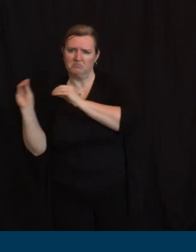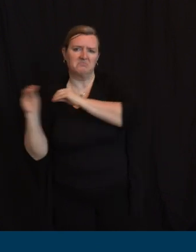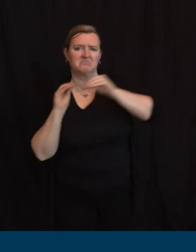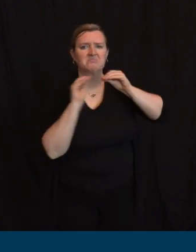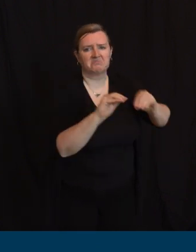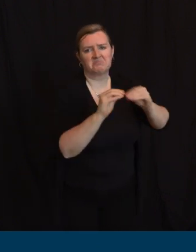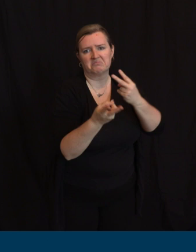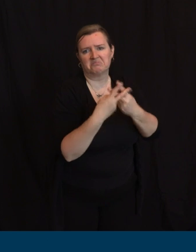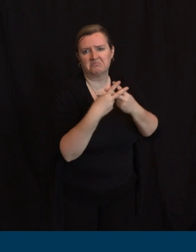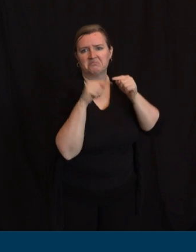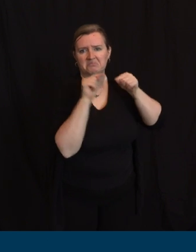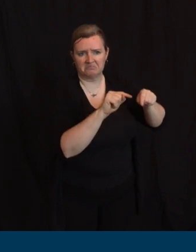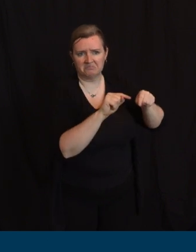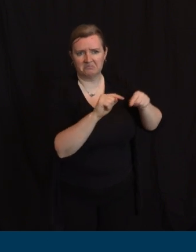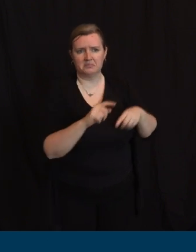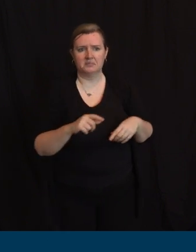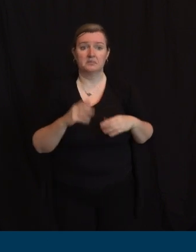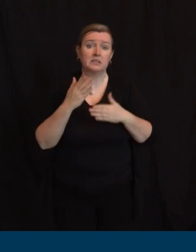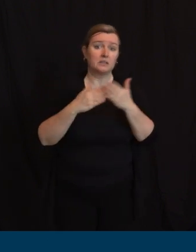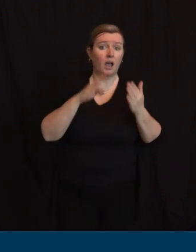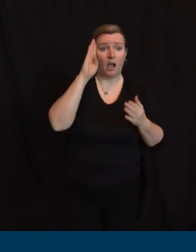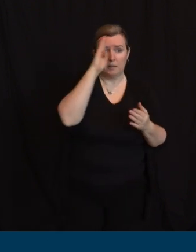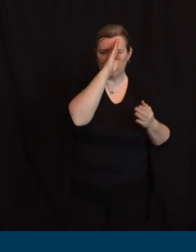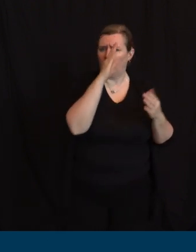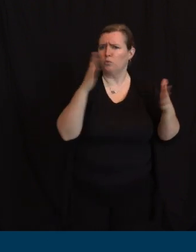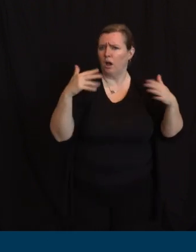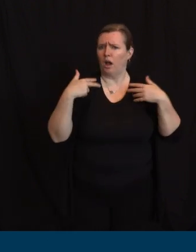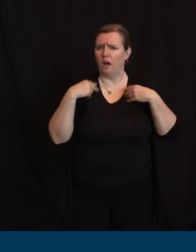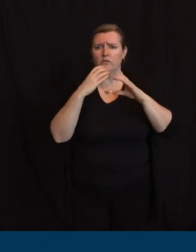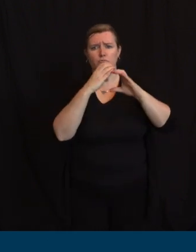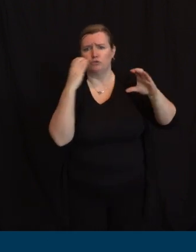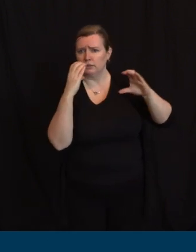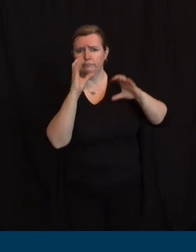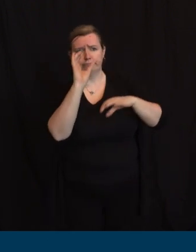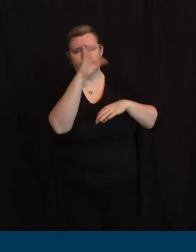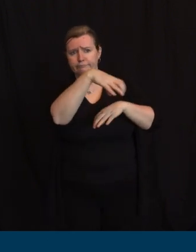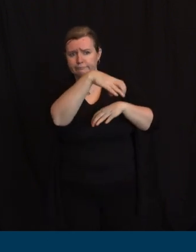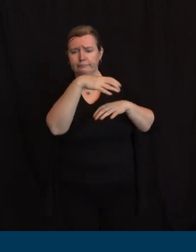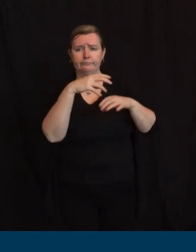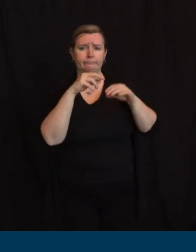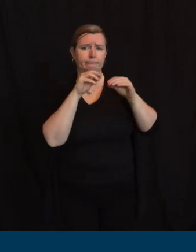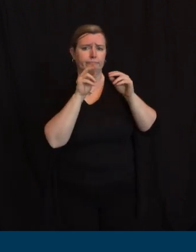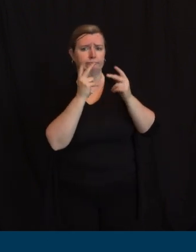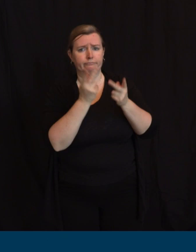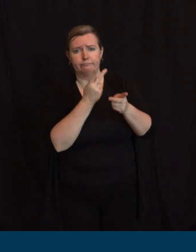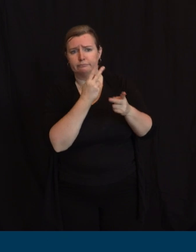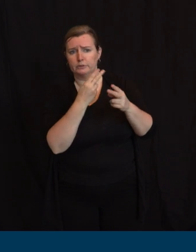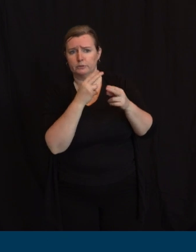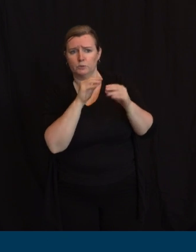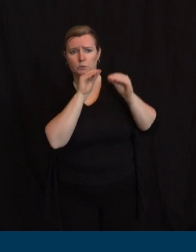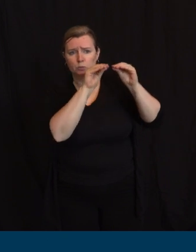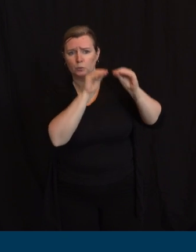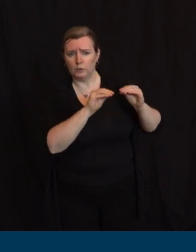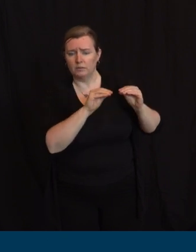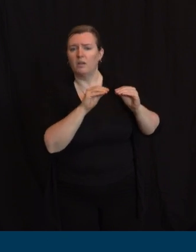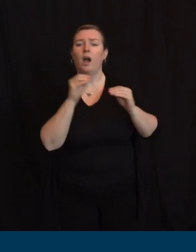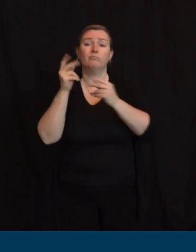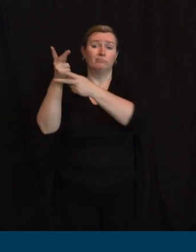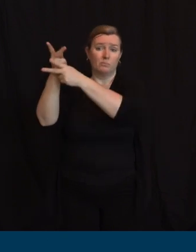or they're using the ones that have come over the past week or so, what we're trying